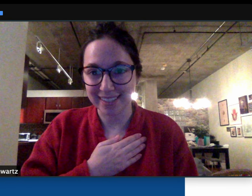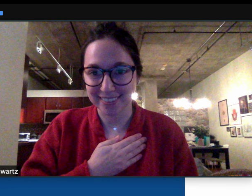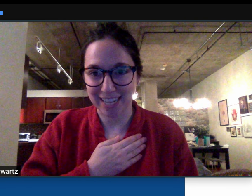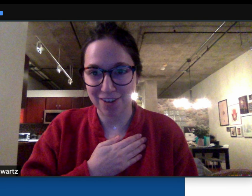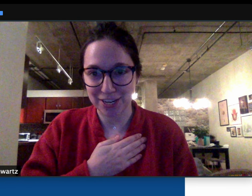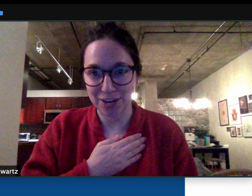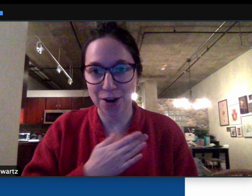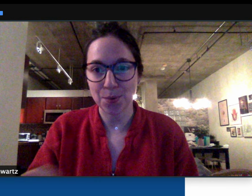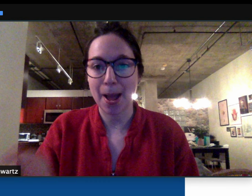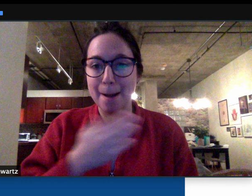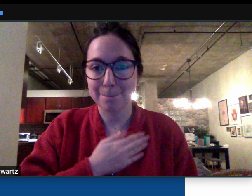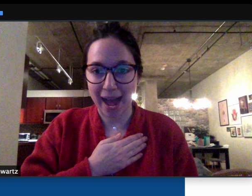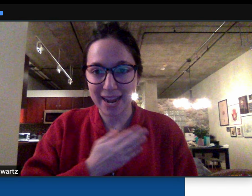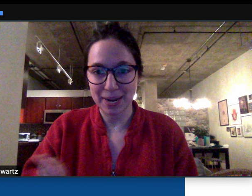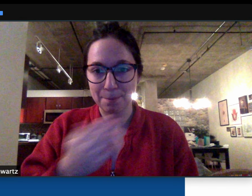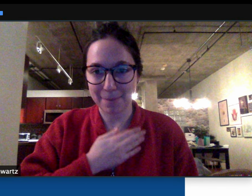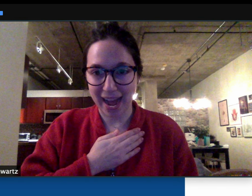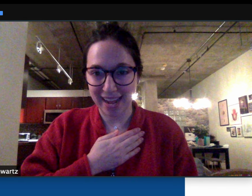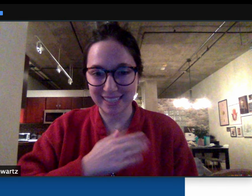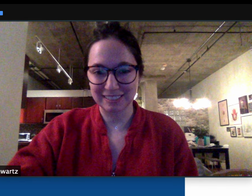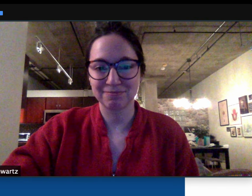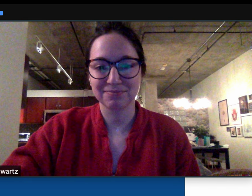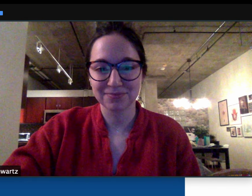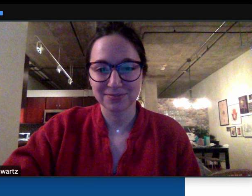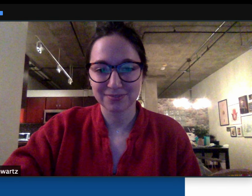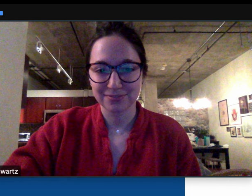My, get ready, go.